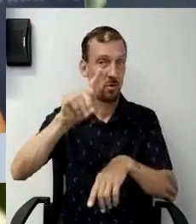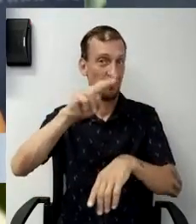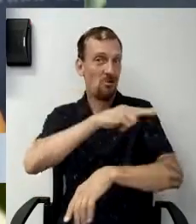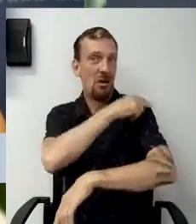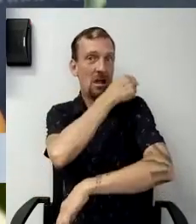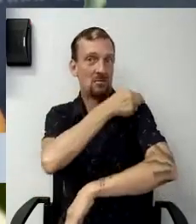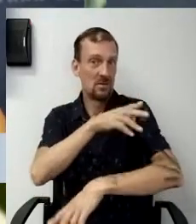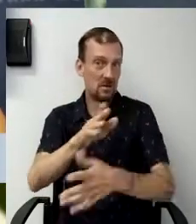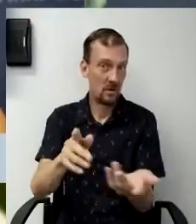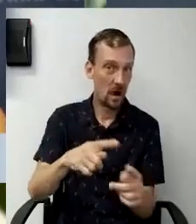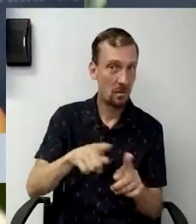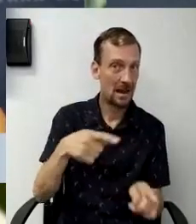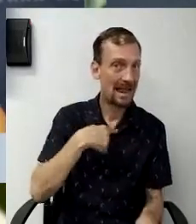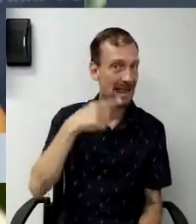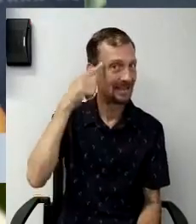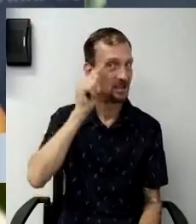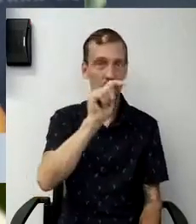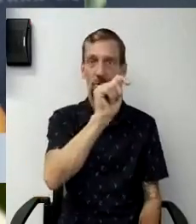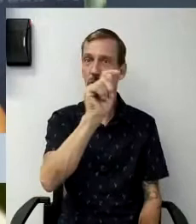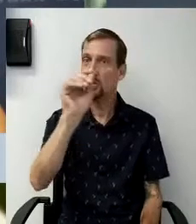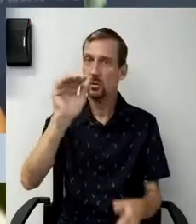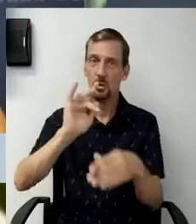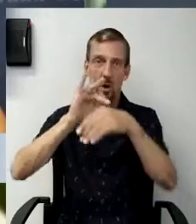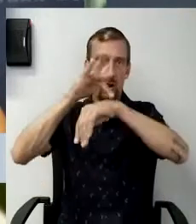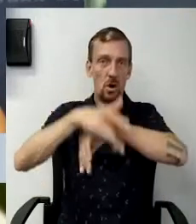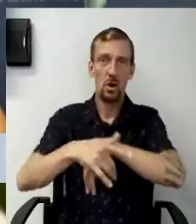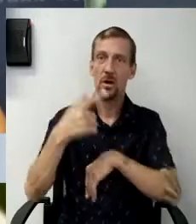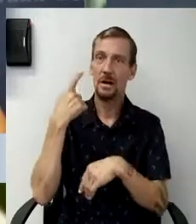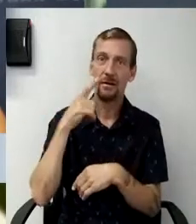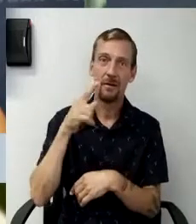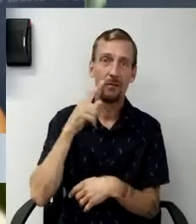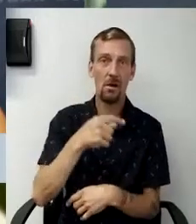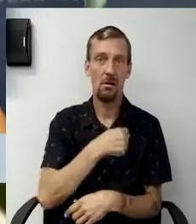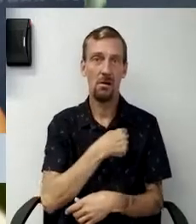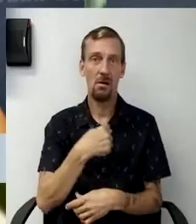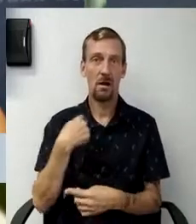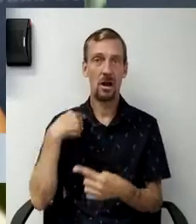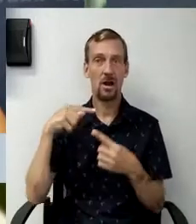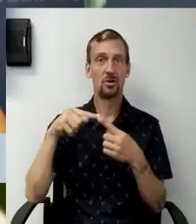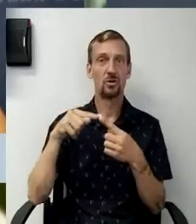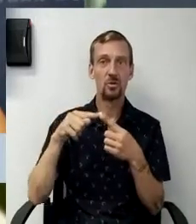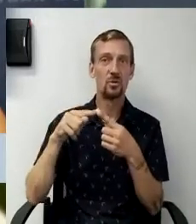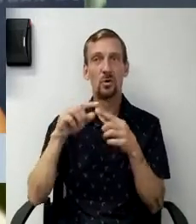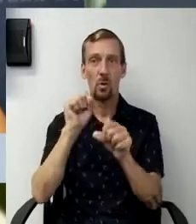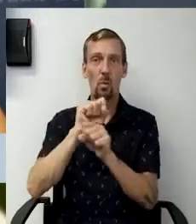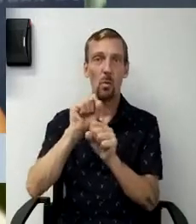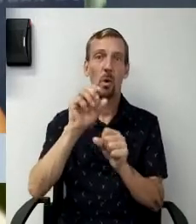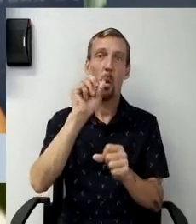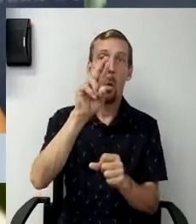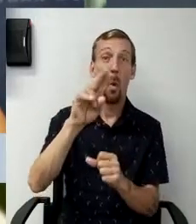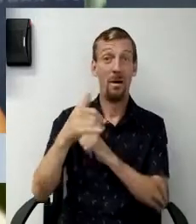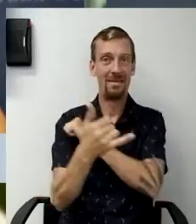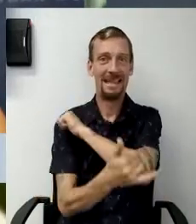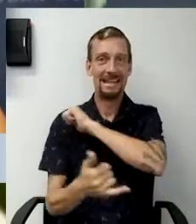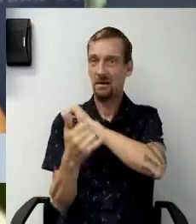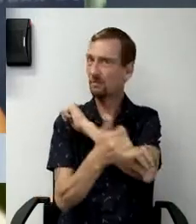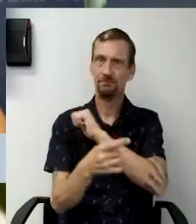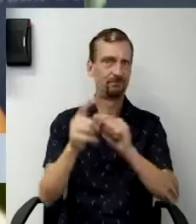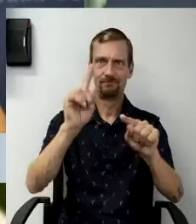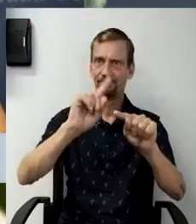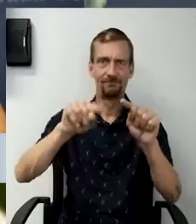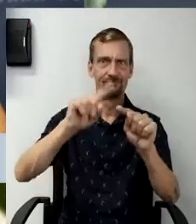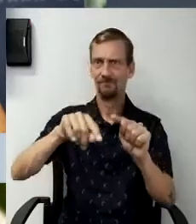think it's probably too early in the process for us or even the county. I don't believe the county has